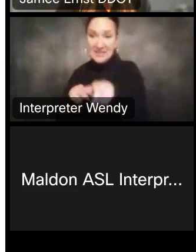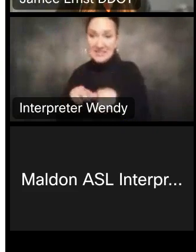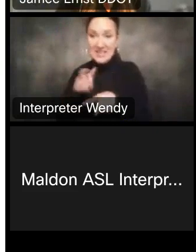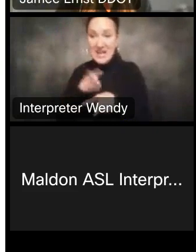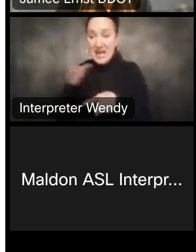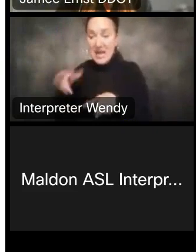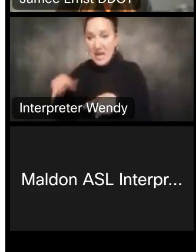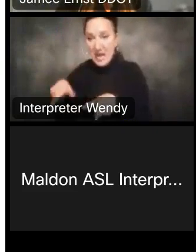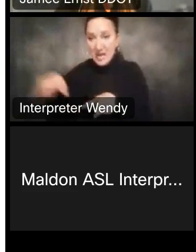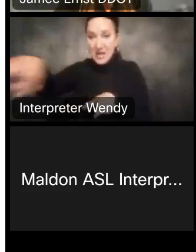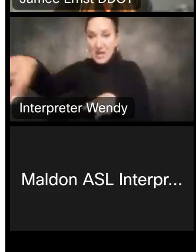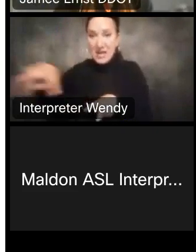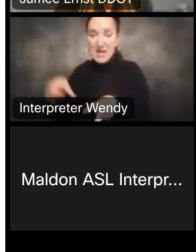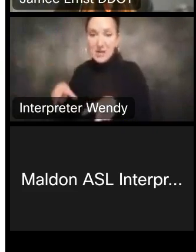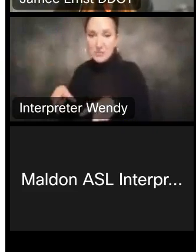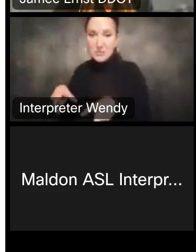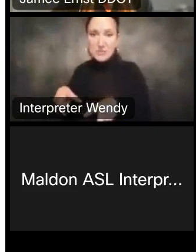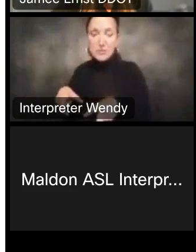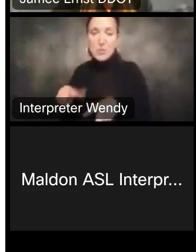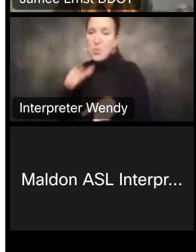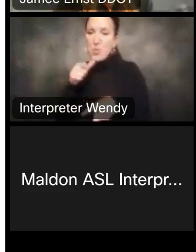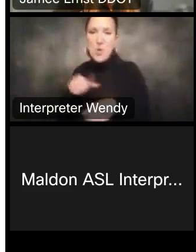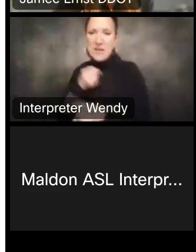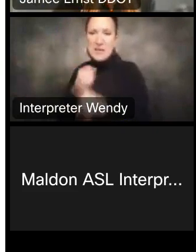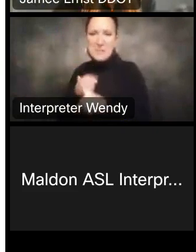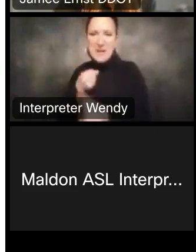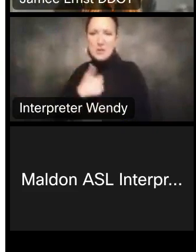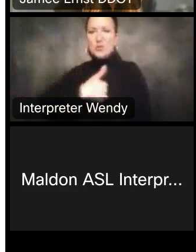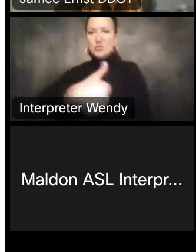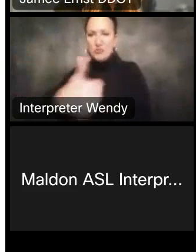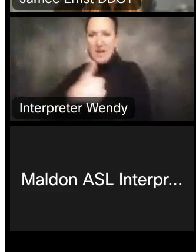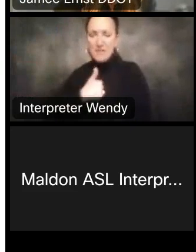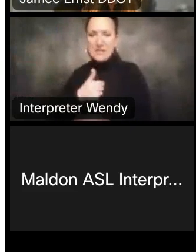it wouldn't impact the travel lane at all.